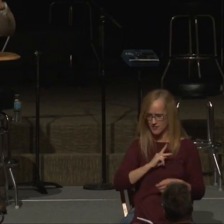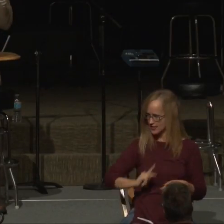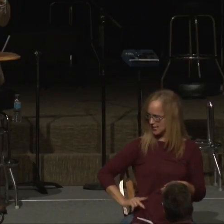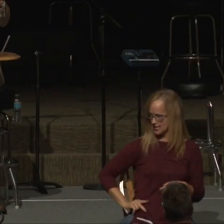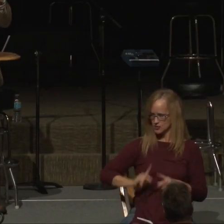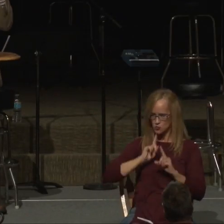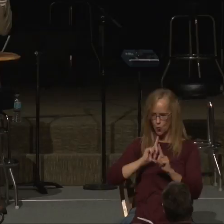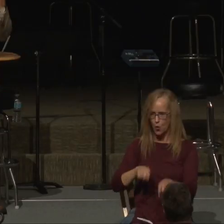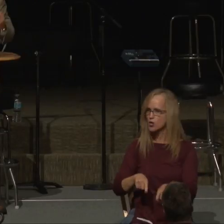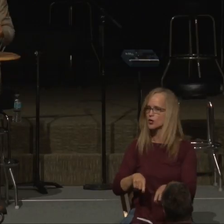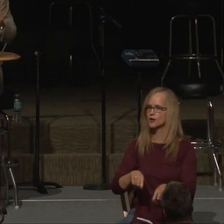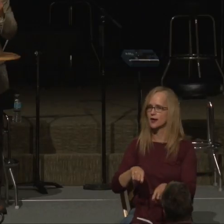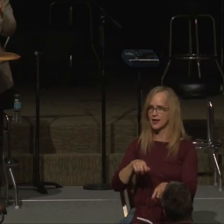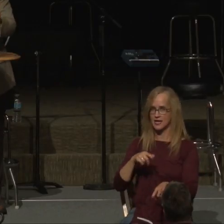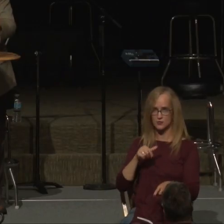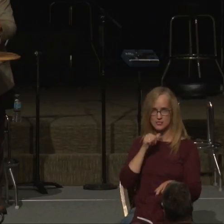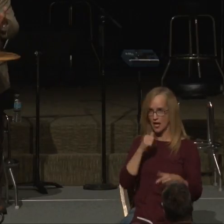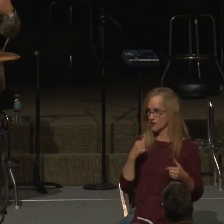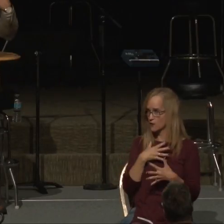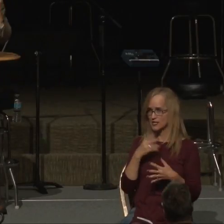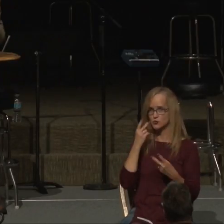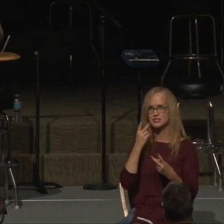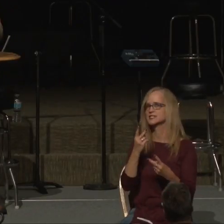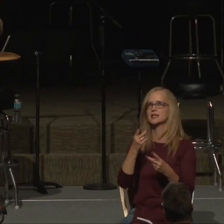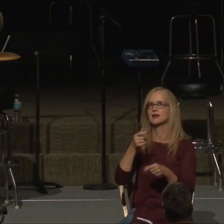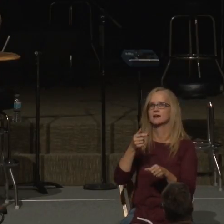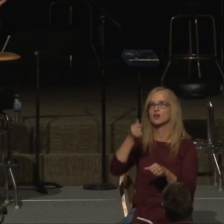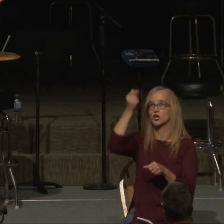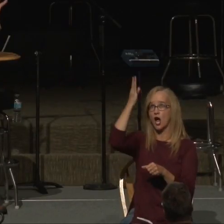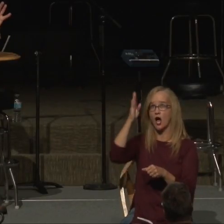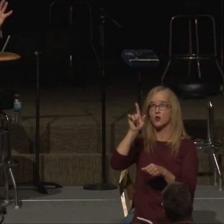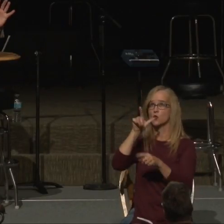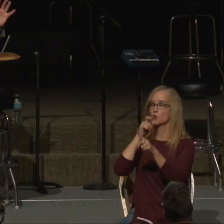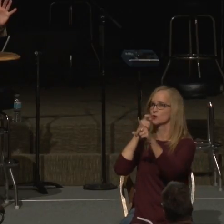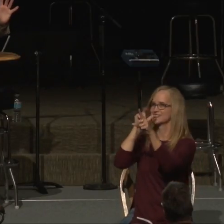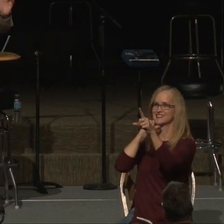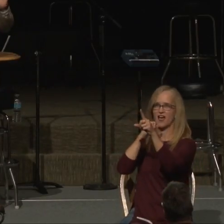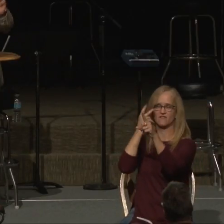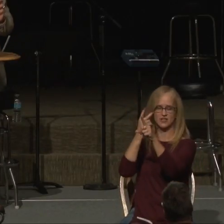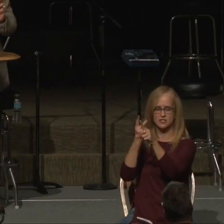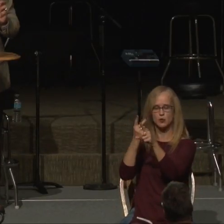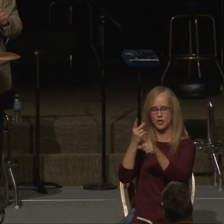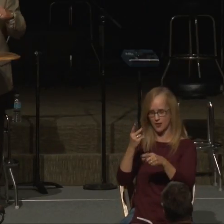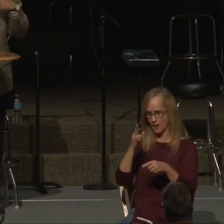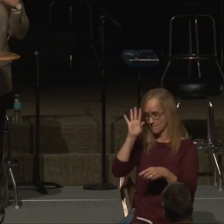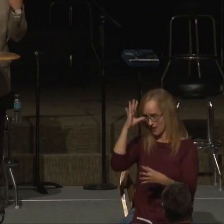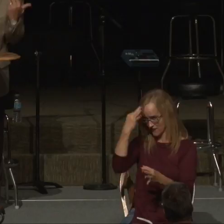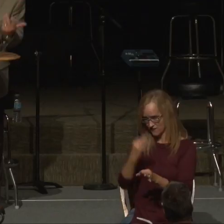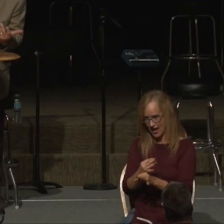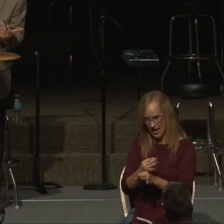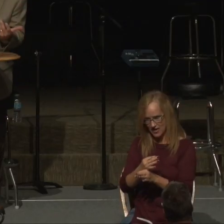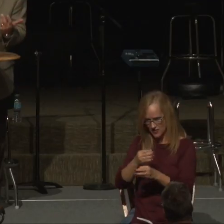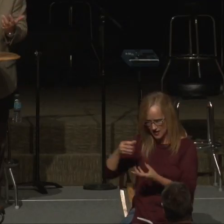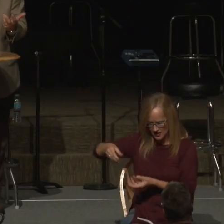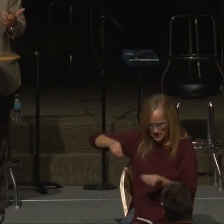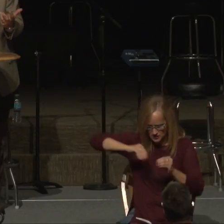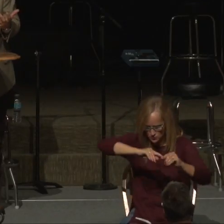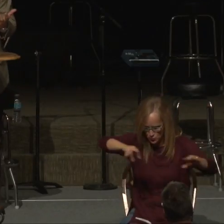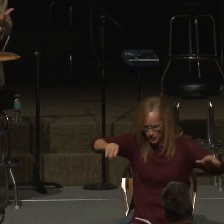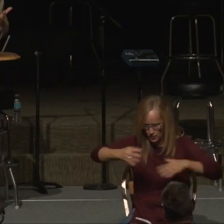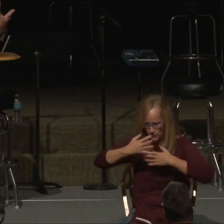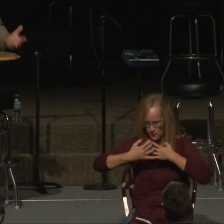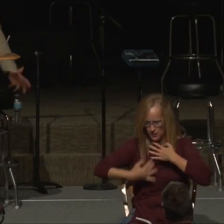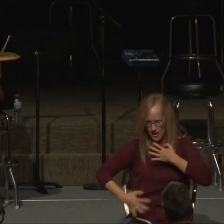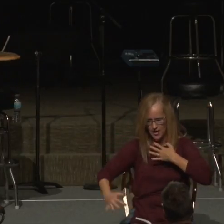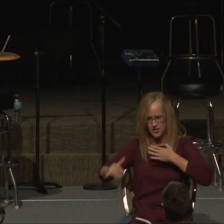as seeing him, that is God, who is invisible. By faith, he kept the Passover and sprinkled the blood so that the destroyer of the